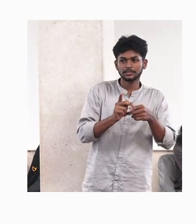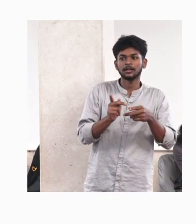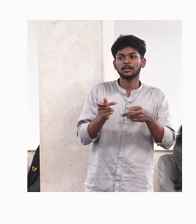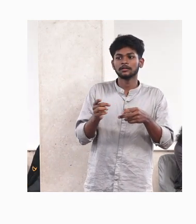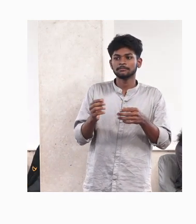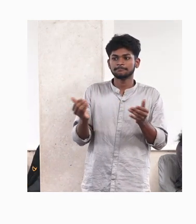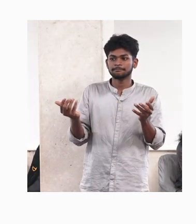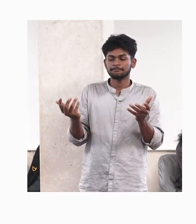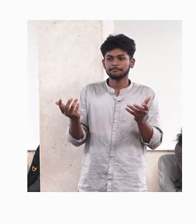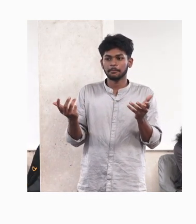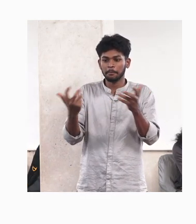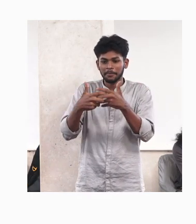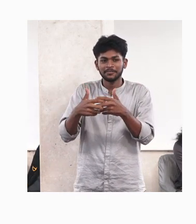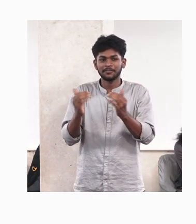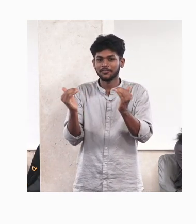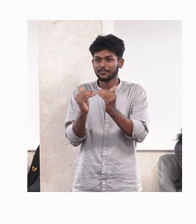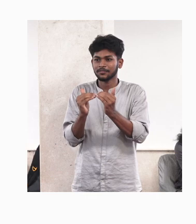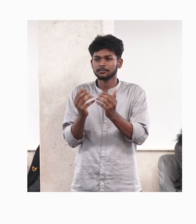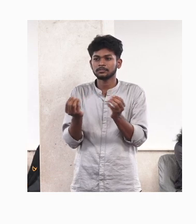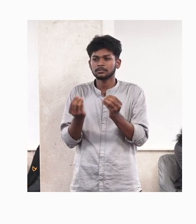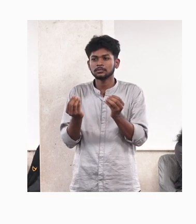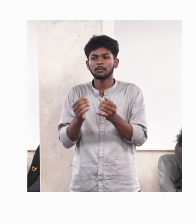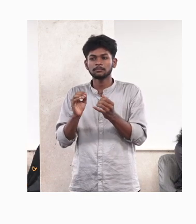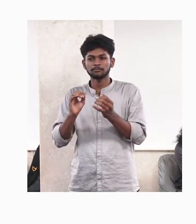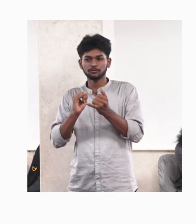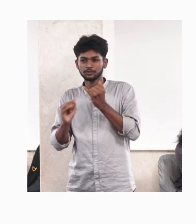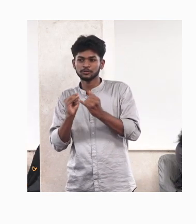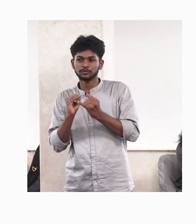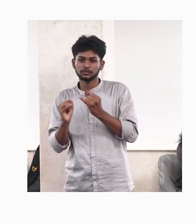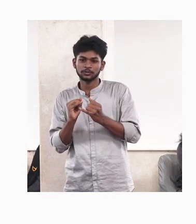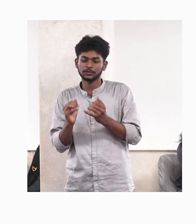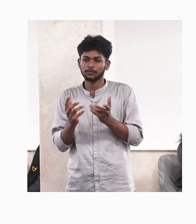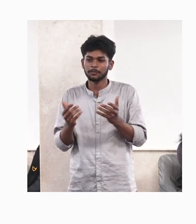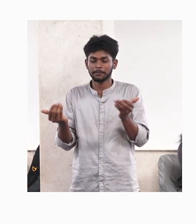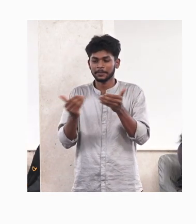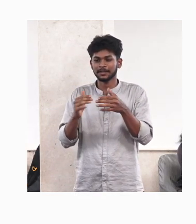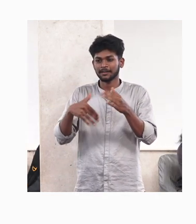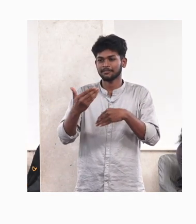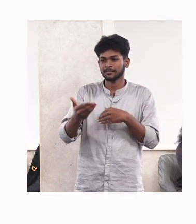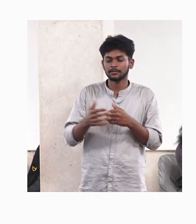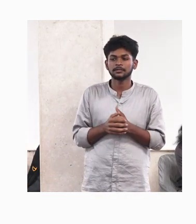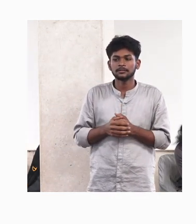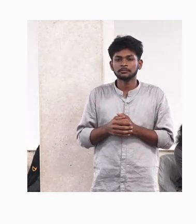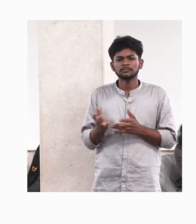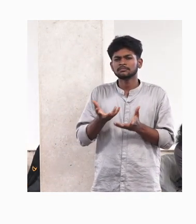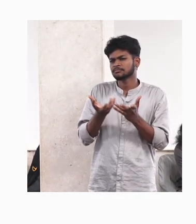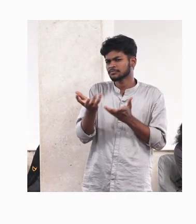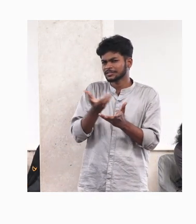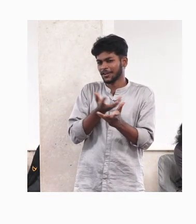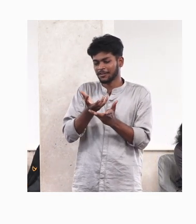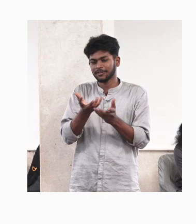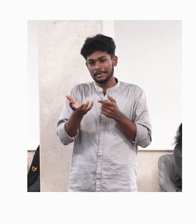be filled from some true story happening in the meeting. The dialogue is the main